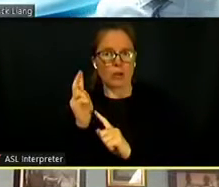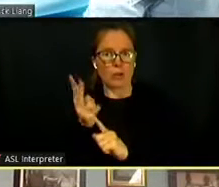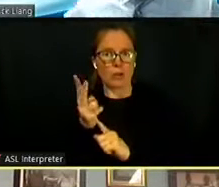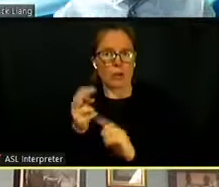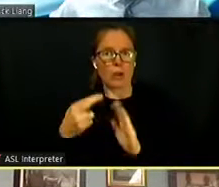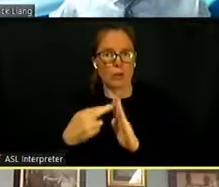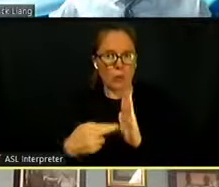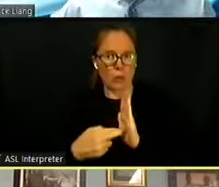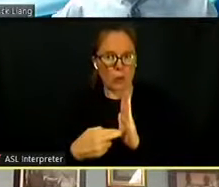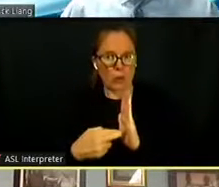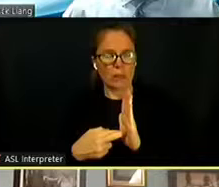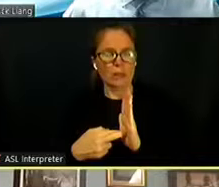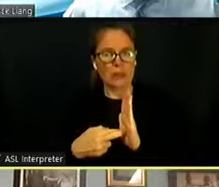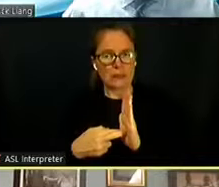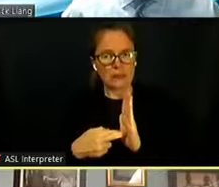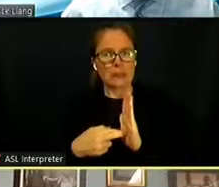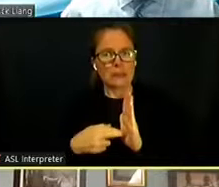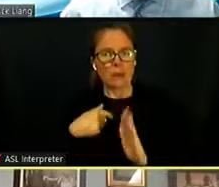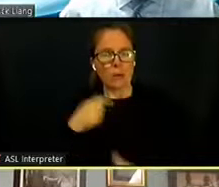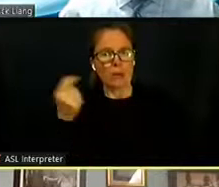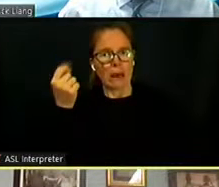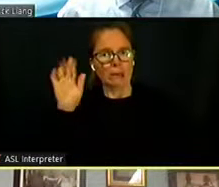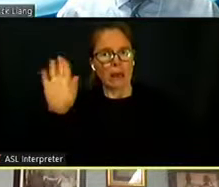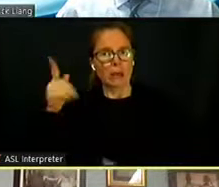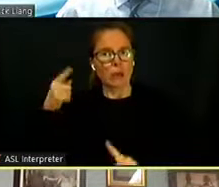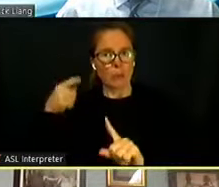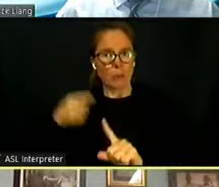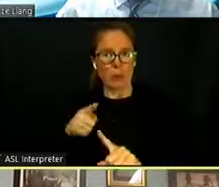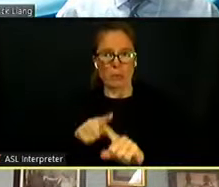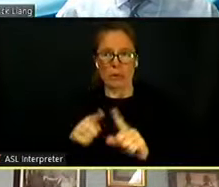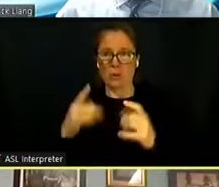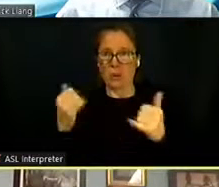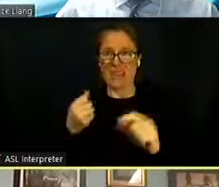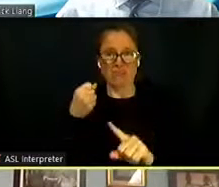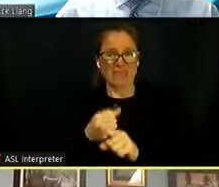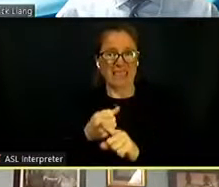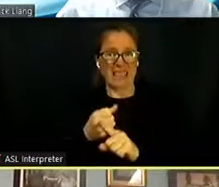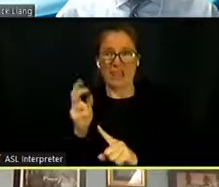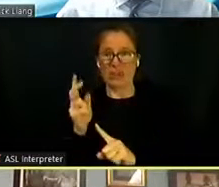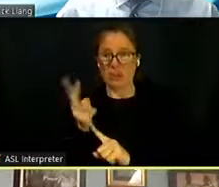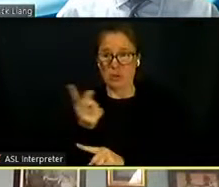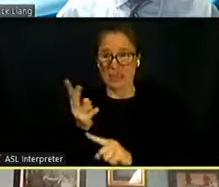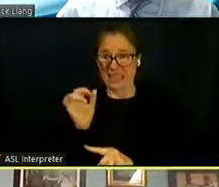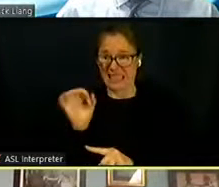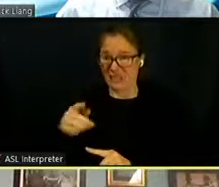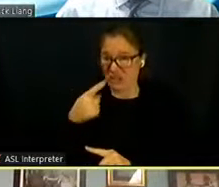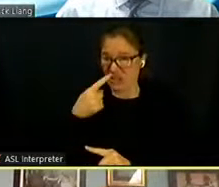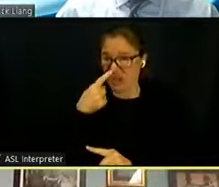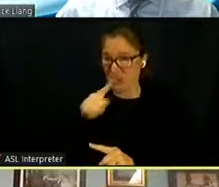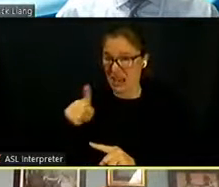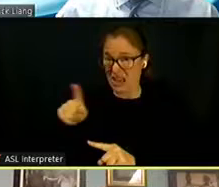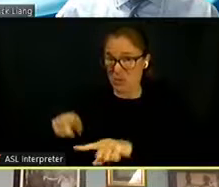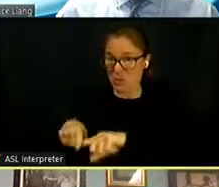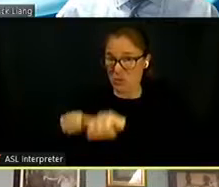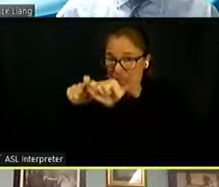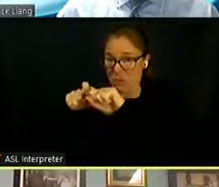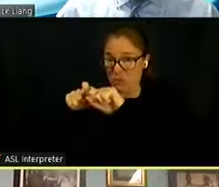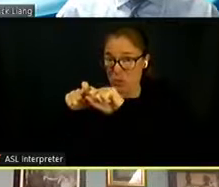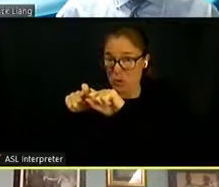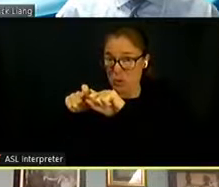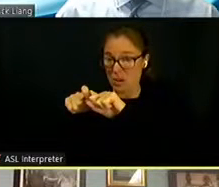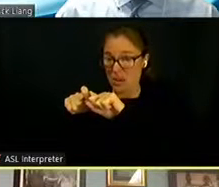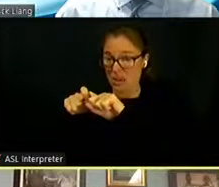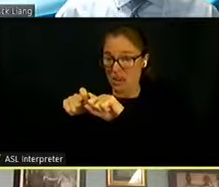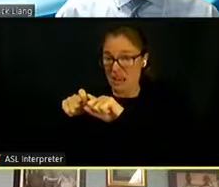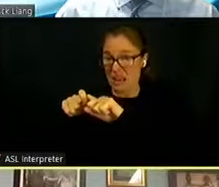get as many in as possible. So I understand your point, but we're right at 2 minutes. So if this can be tabled and carried on